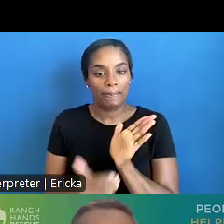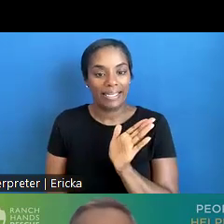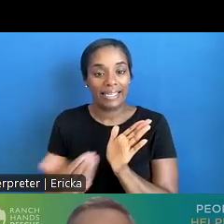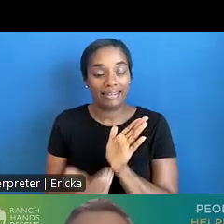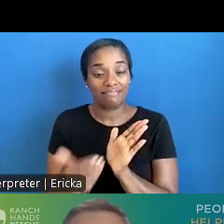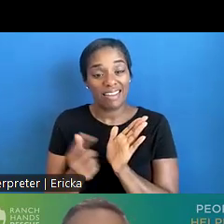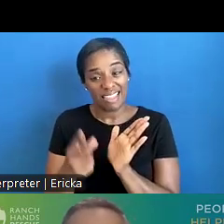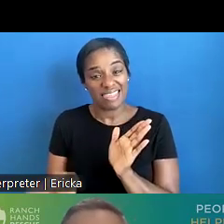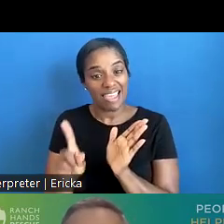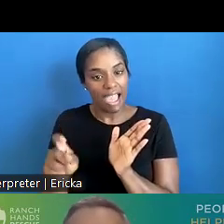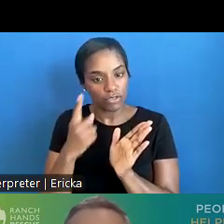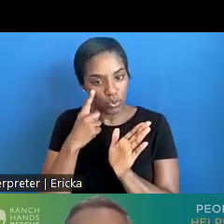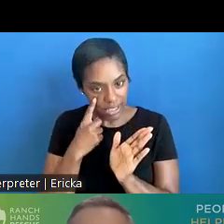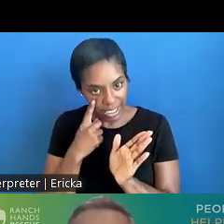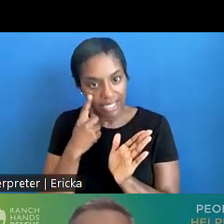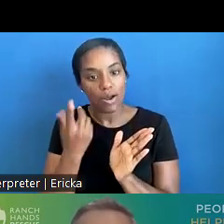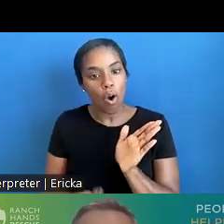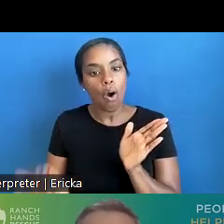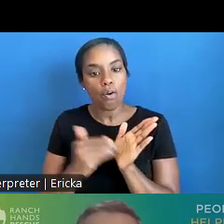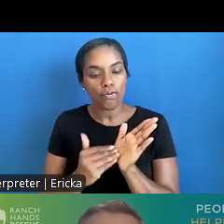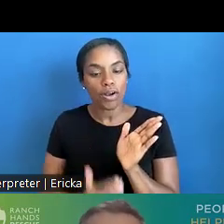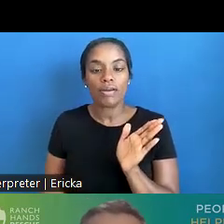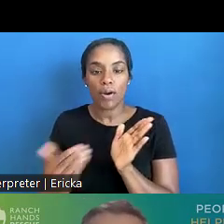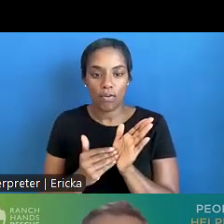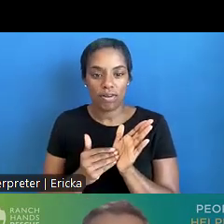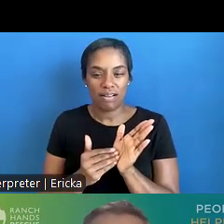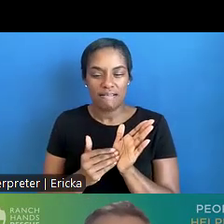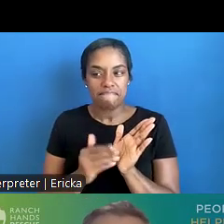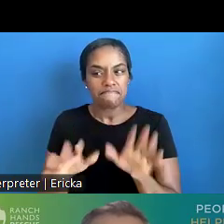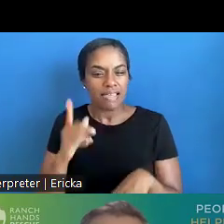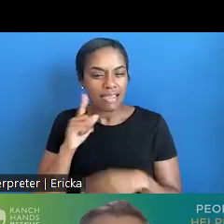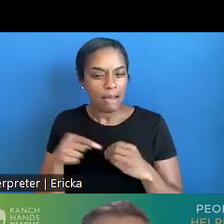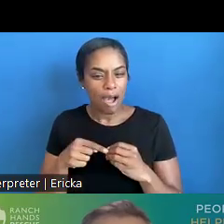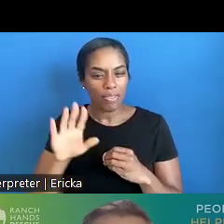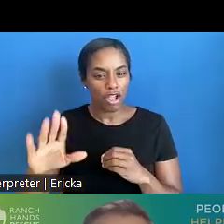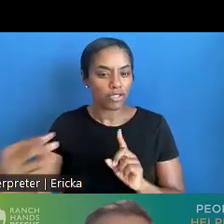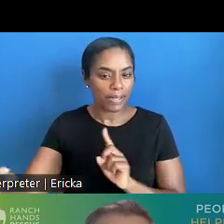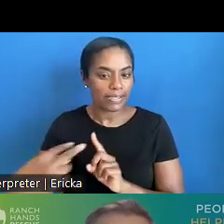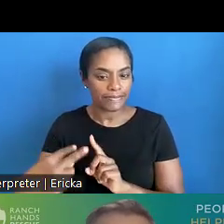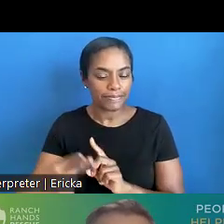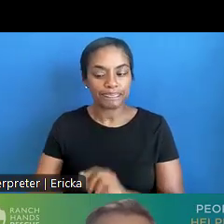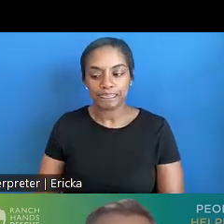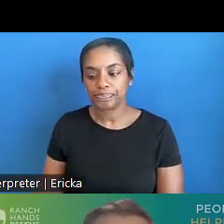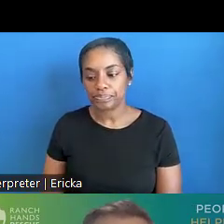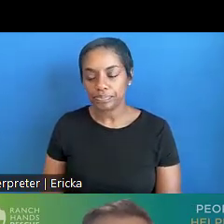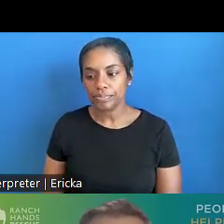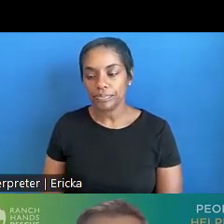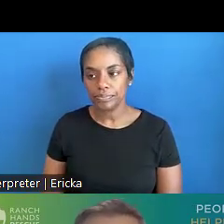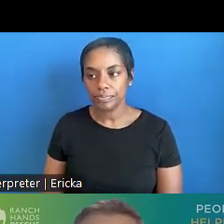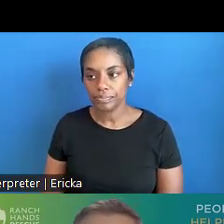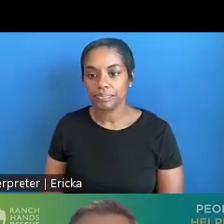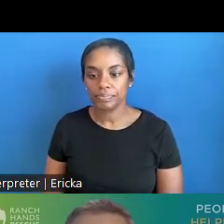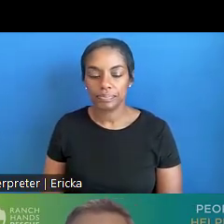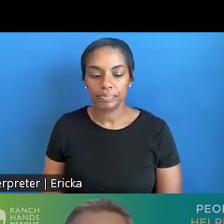have to see that over and over and over again. Because if you think about this from their point of view, if somebody has taught you